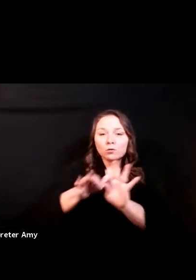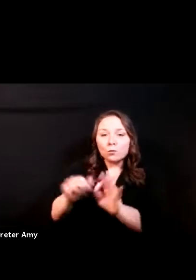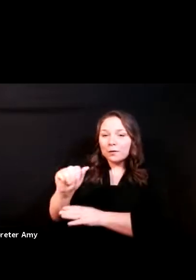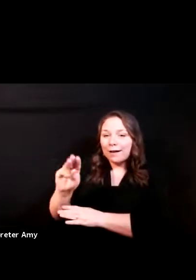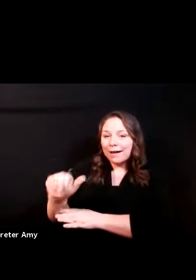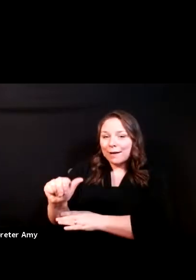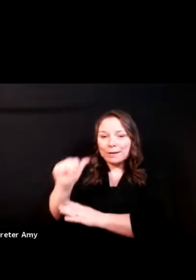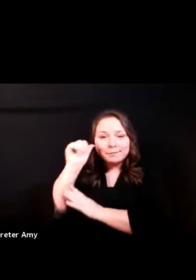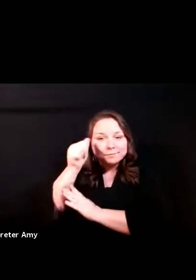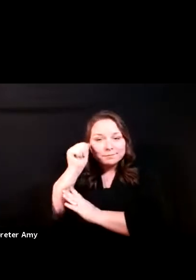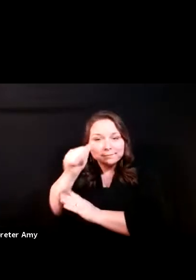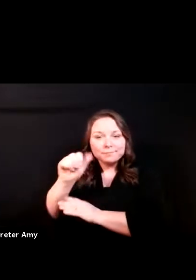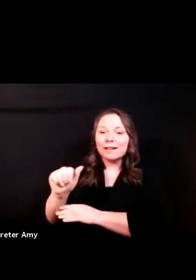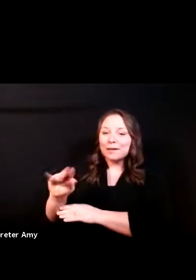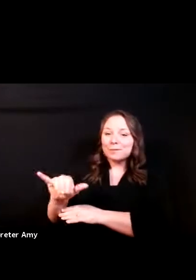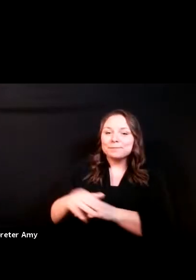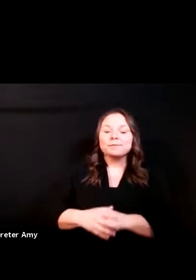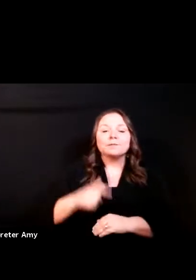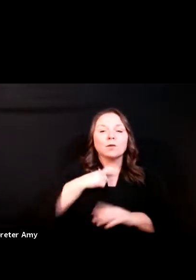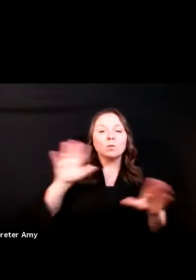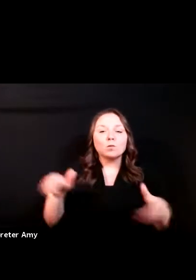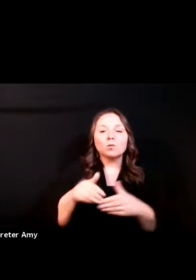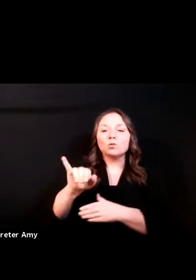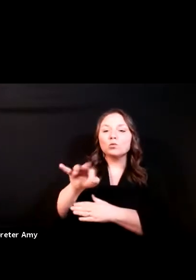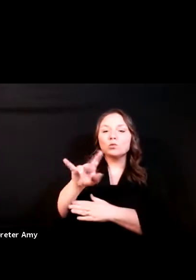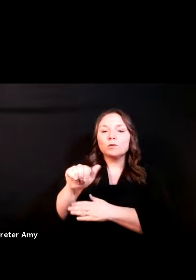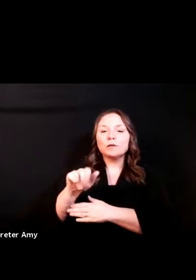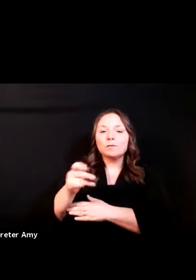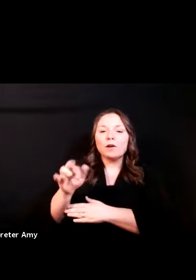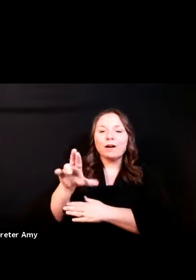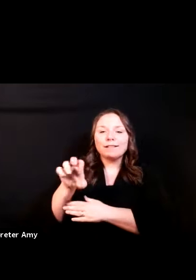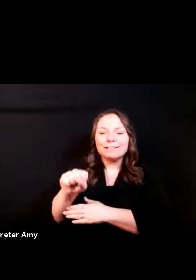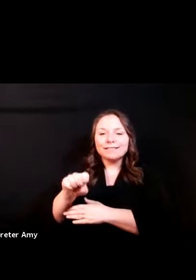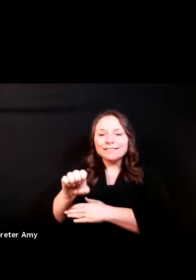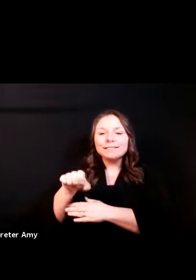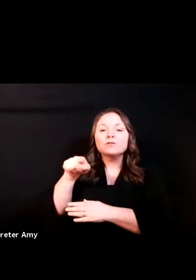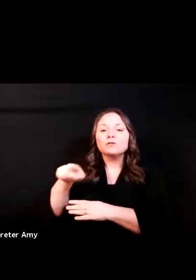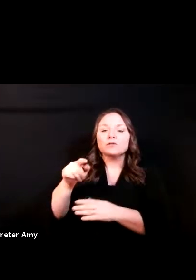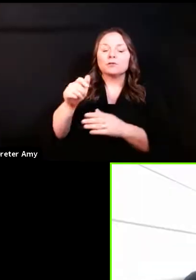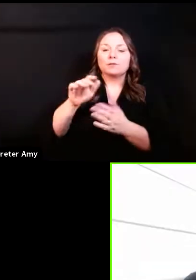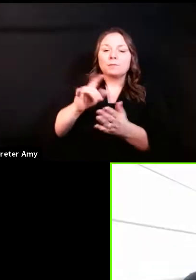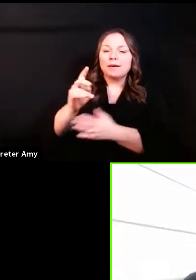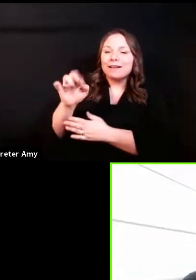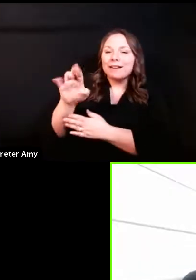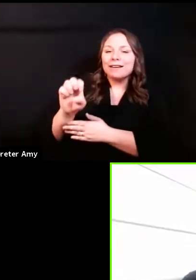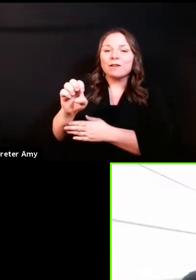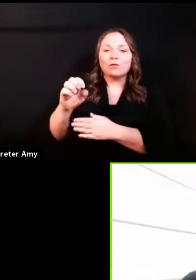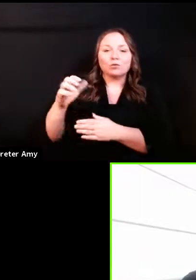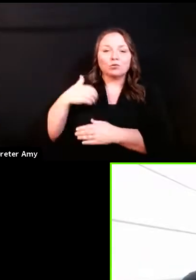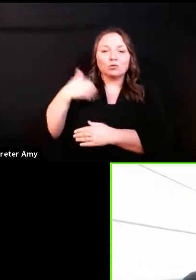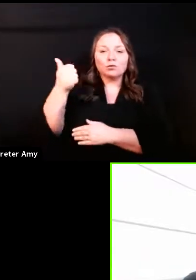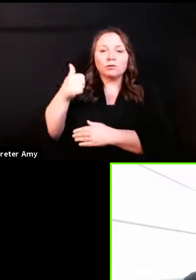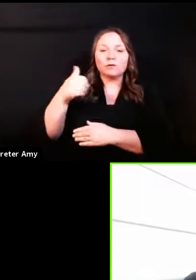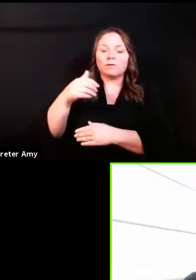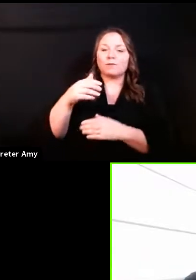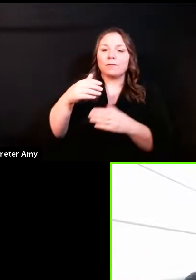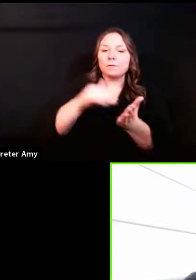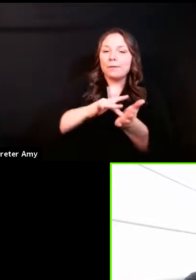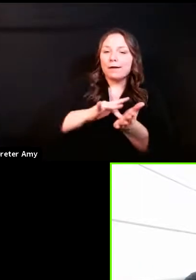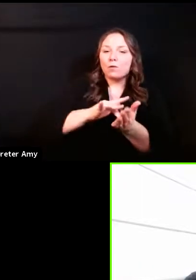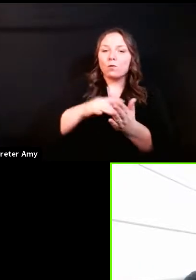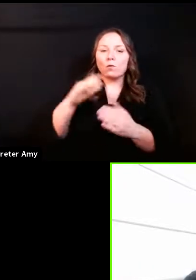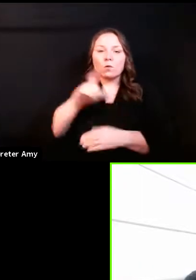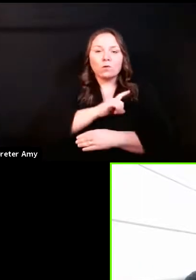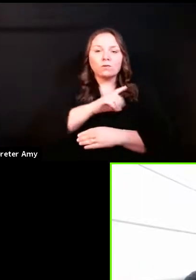Amy. And I'd now like to introduce Dr. Julie Varghese, who is Americares Chief Medical Officer and Vice President of Americares Technical